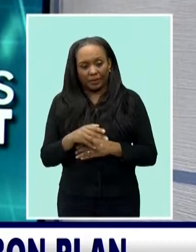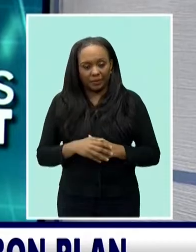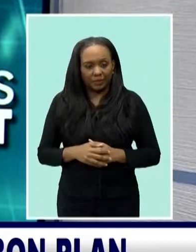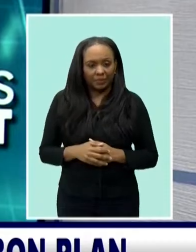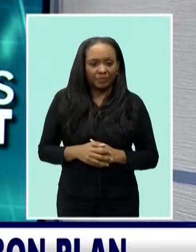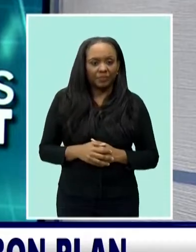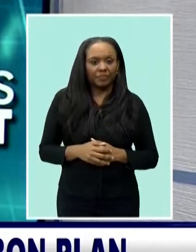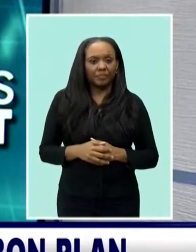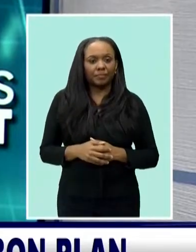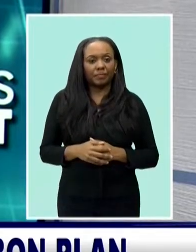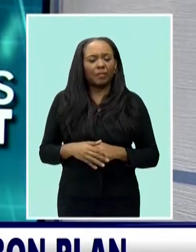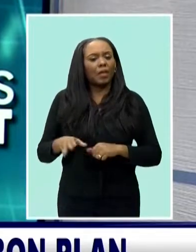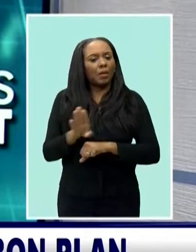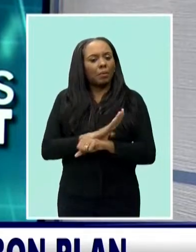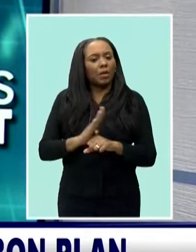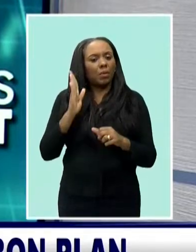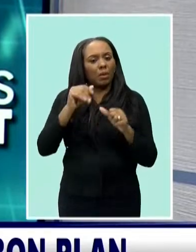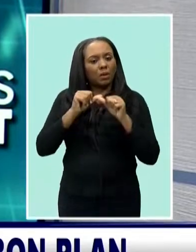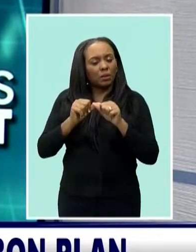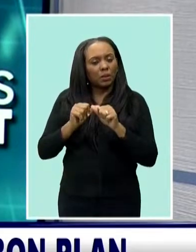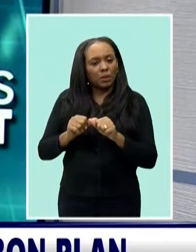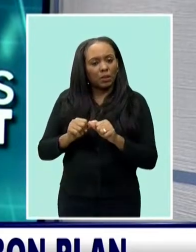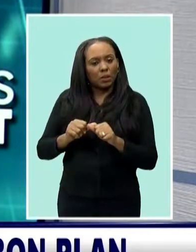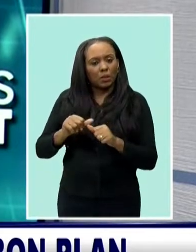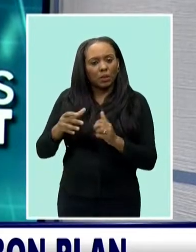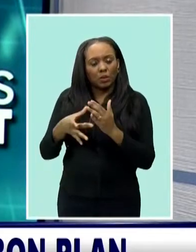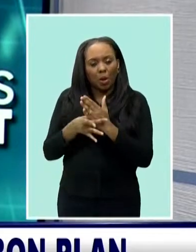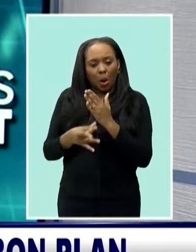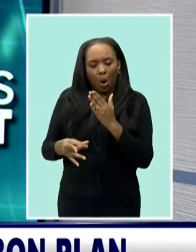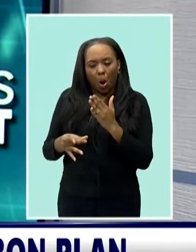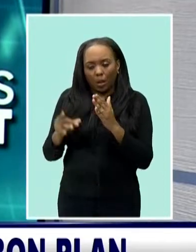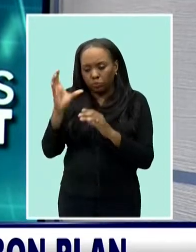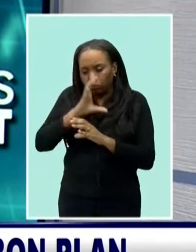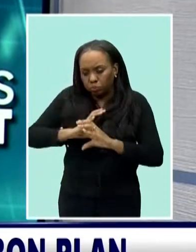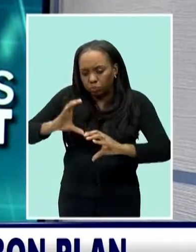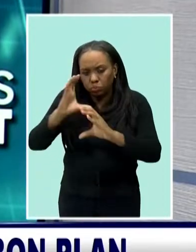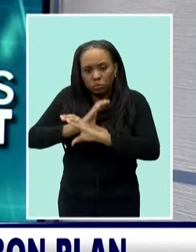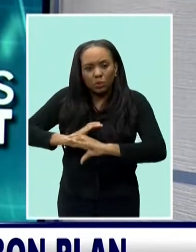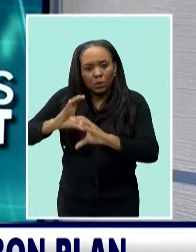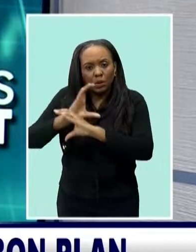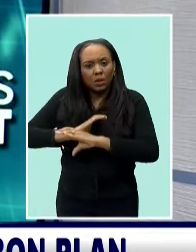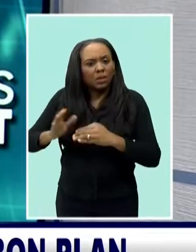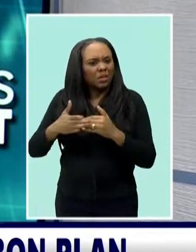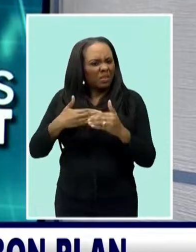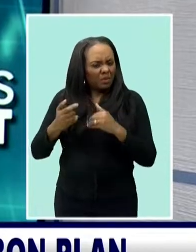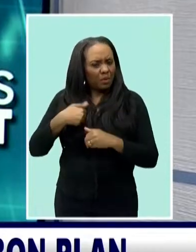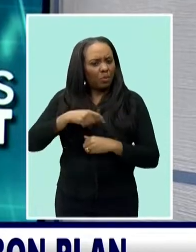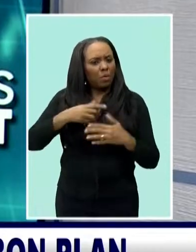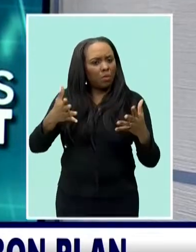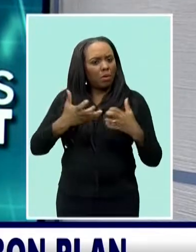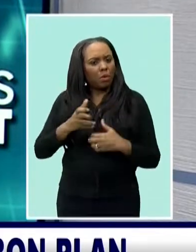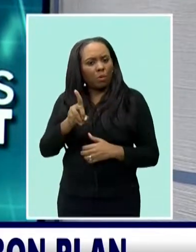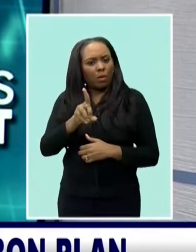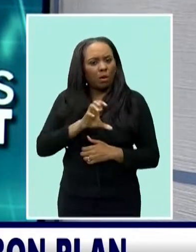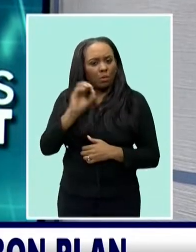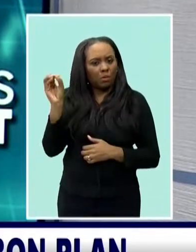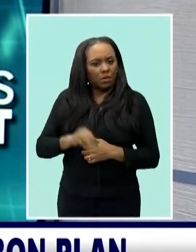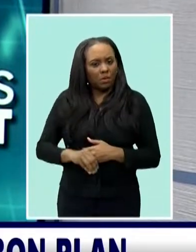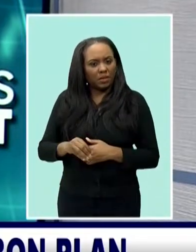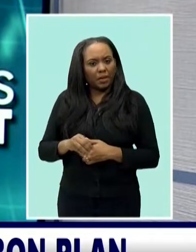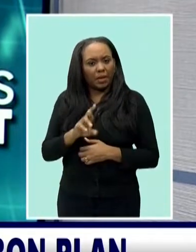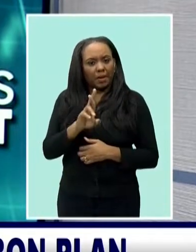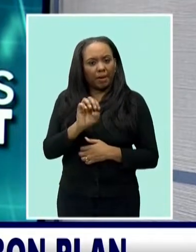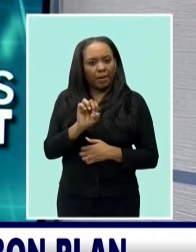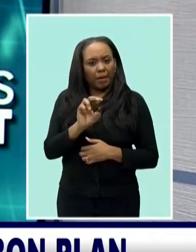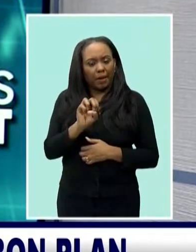exploration despite government's plan to transform Barbados to 100% renewable energy by 2030. Word of this